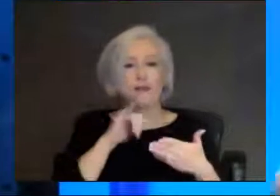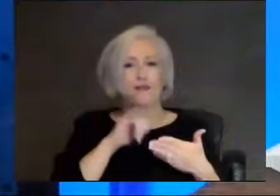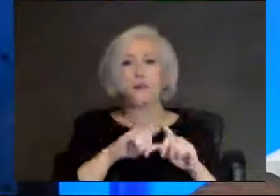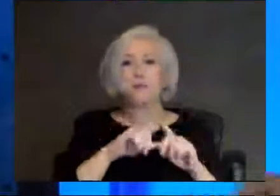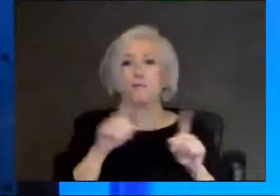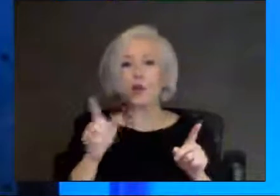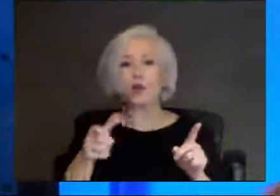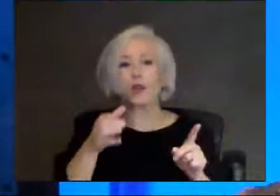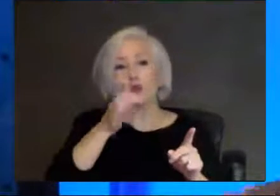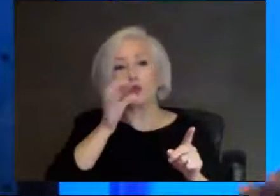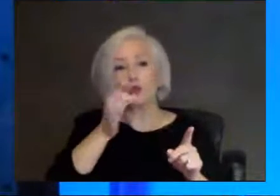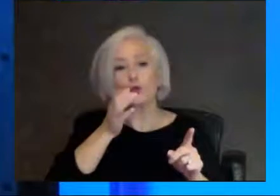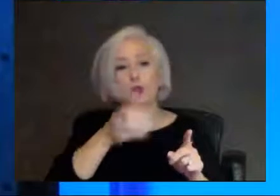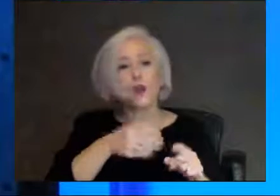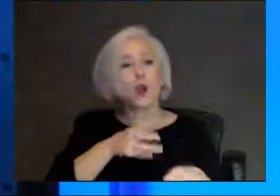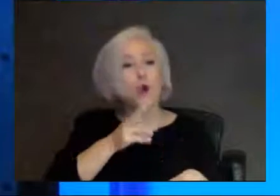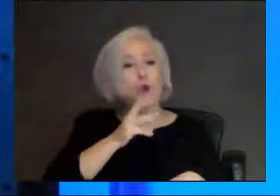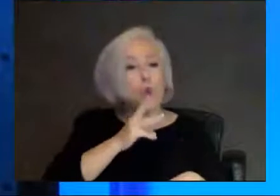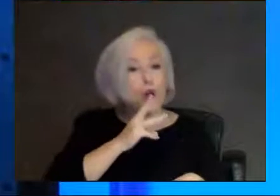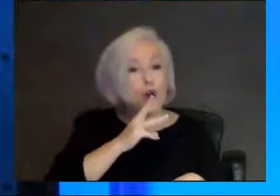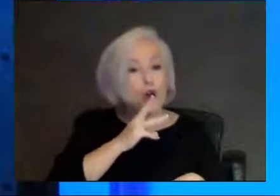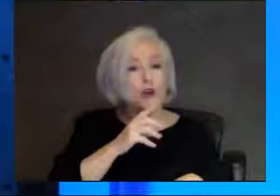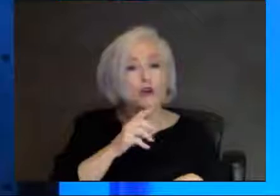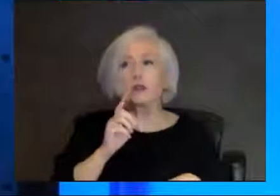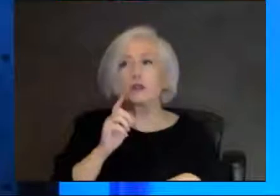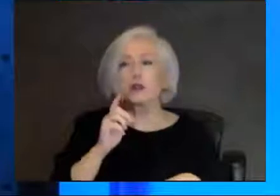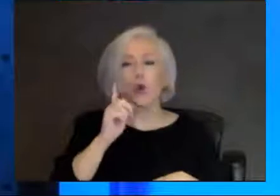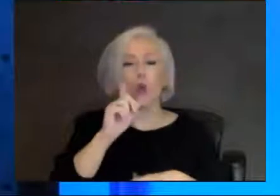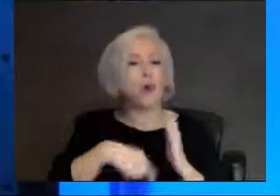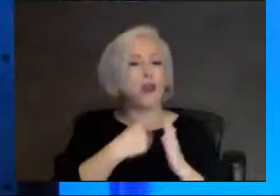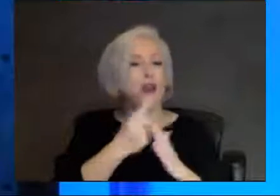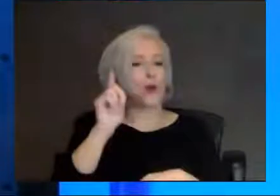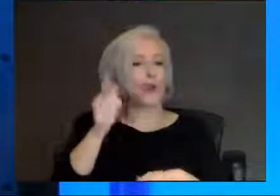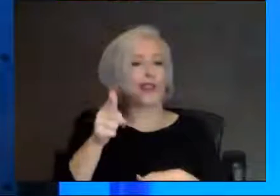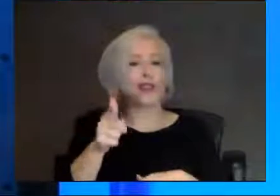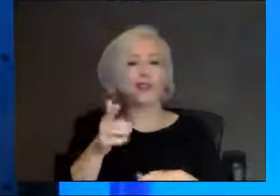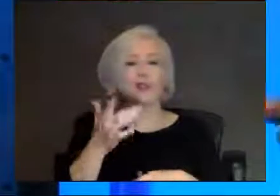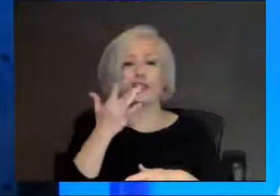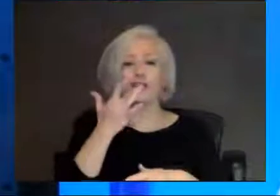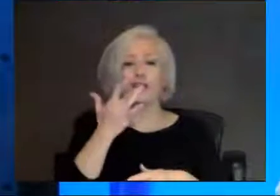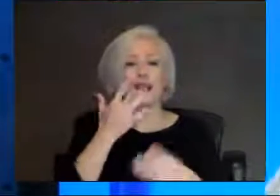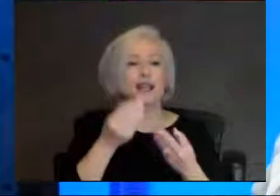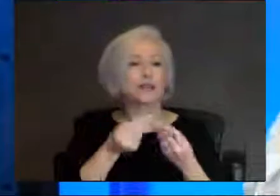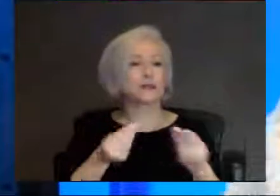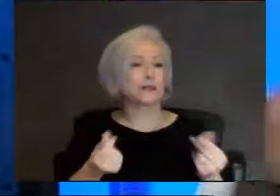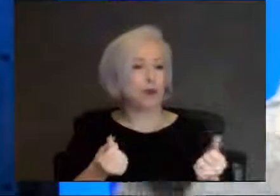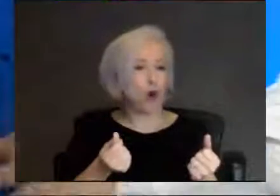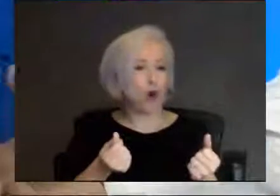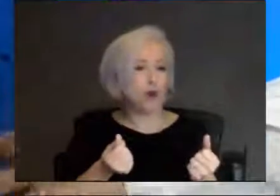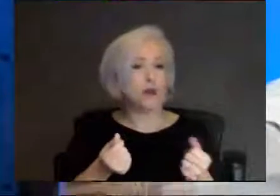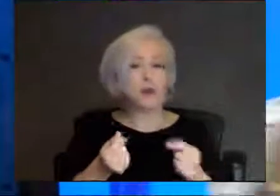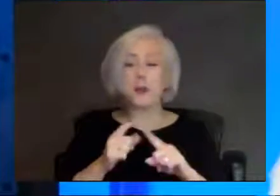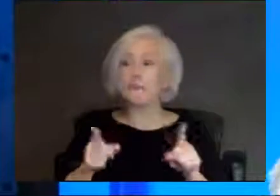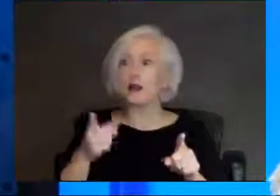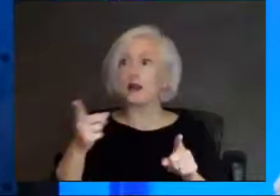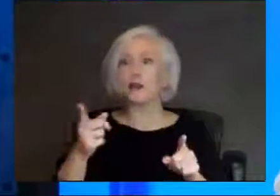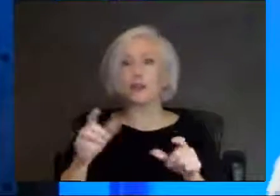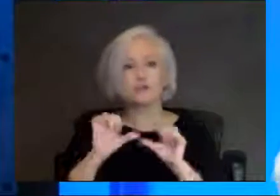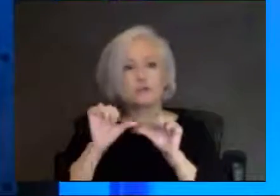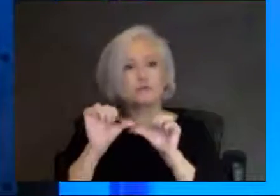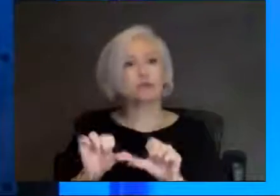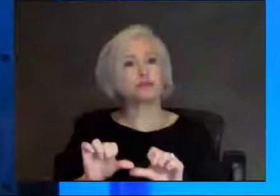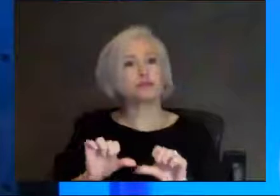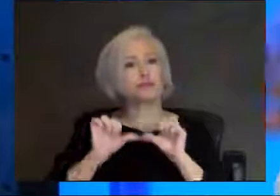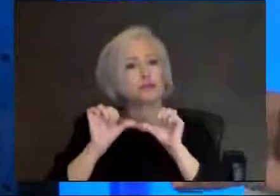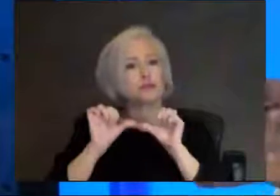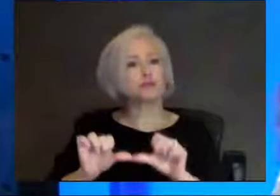water or after an hour, you're not going to feel that bitter taste anymore. But if you're still feeling it for longer times,